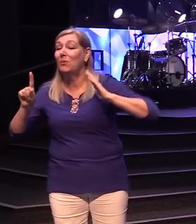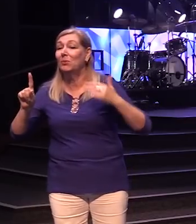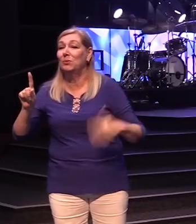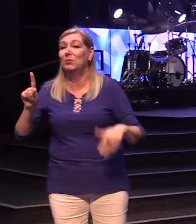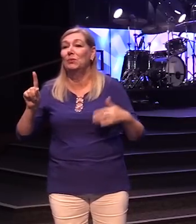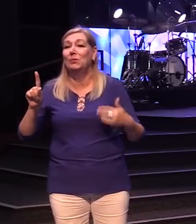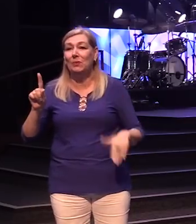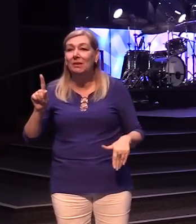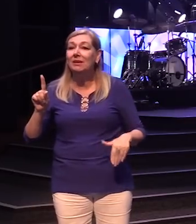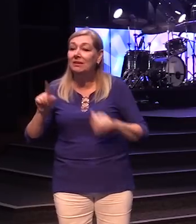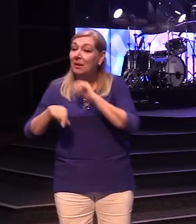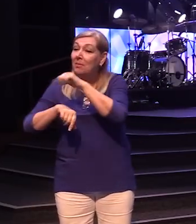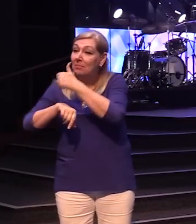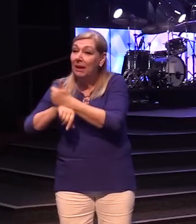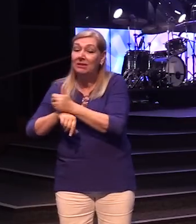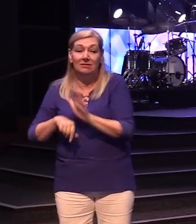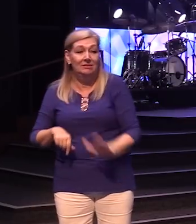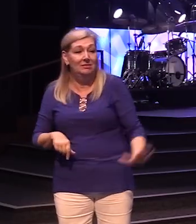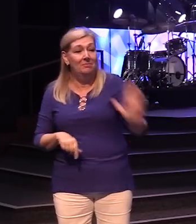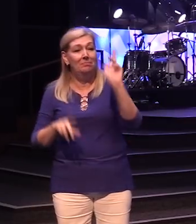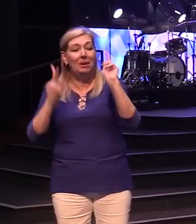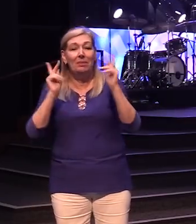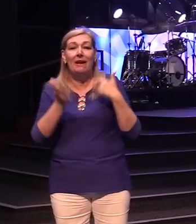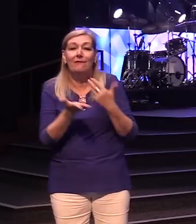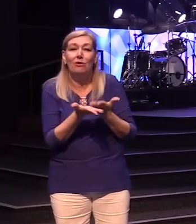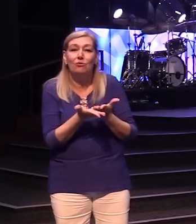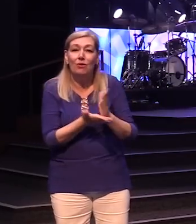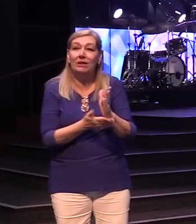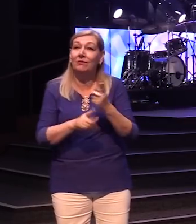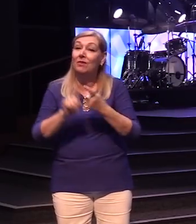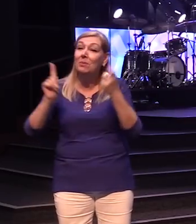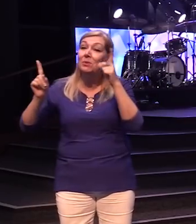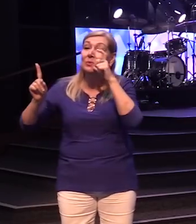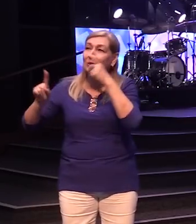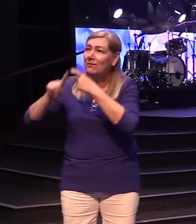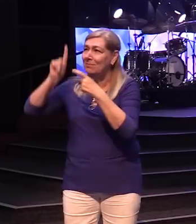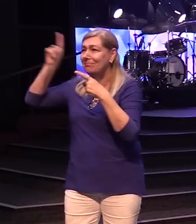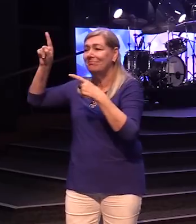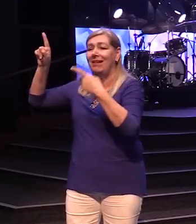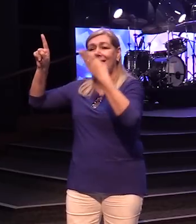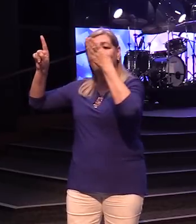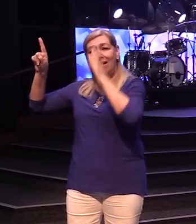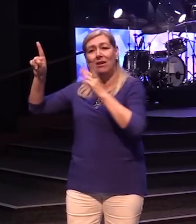is that the rights of humanity are God-given.